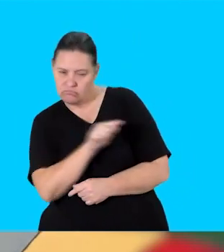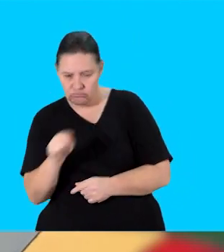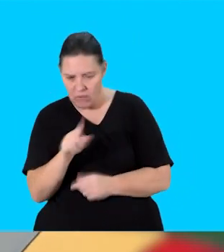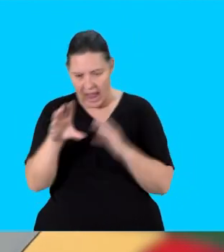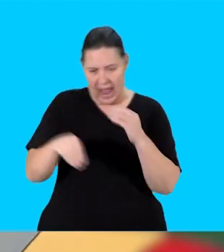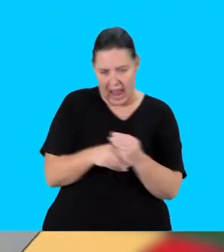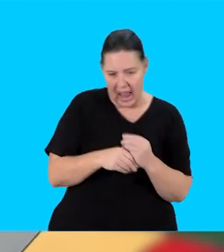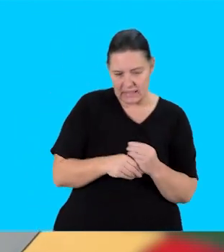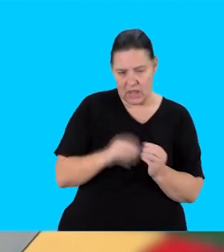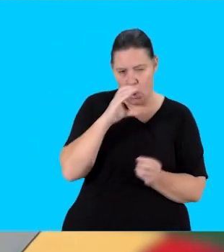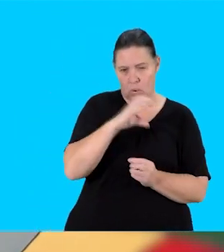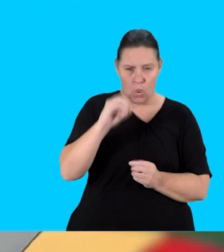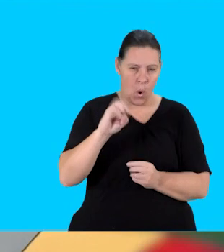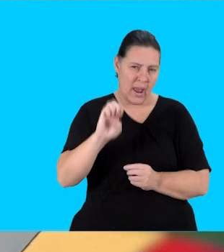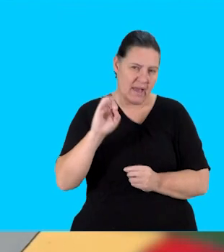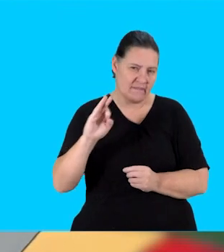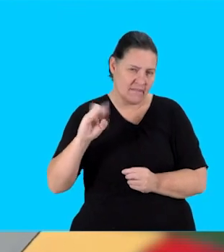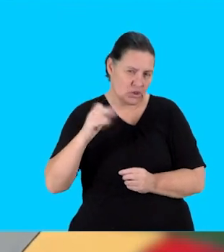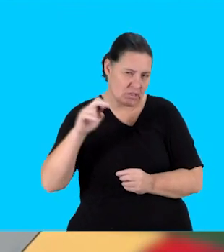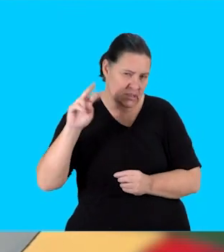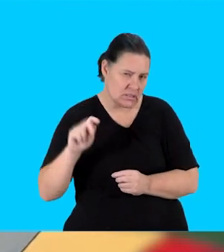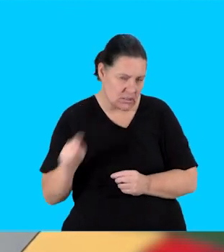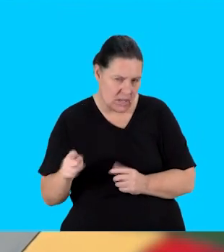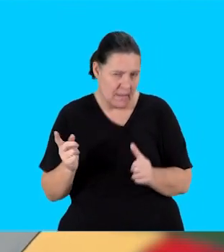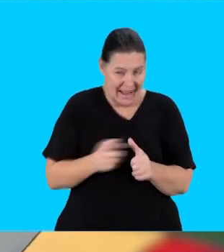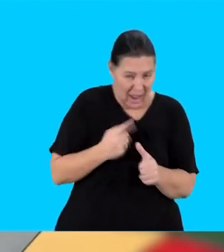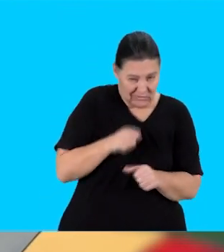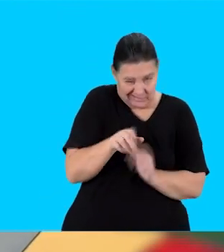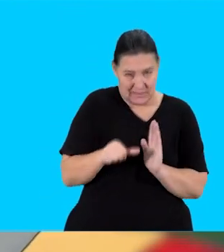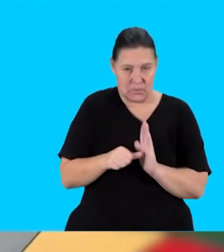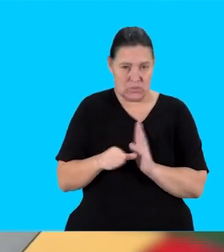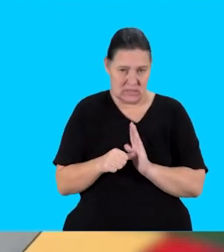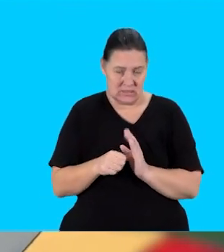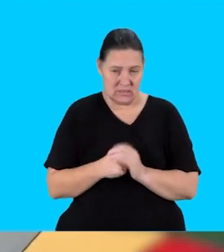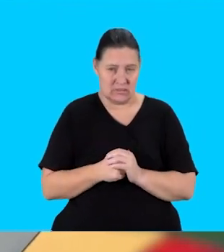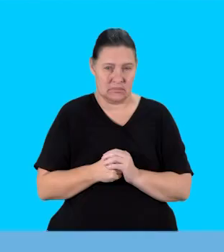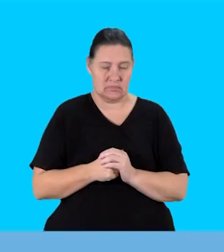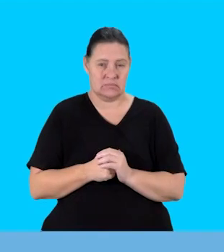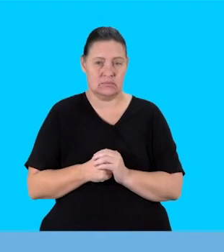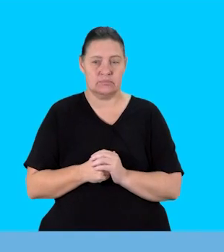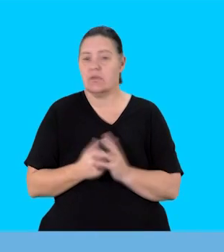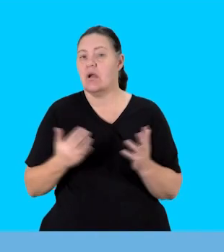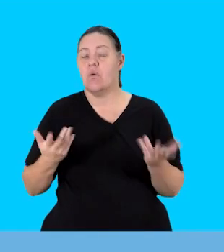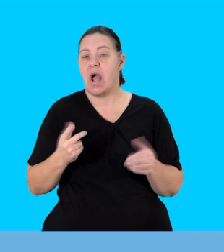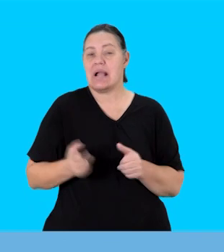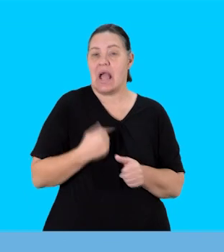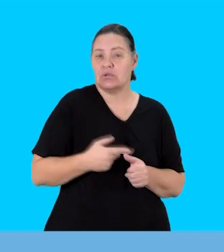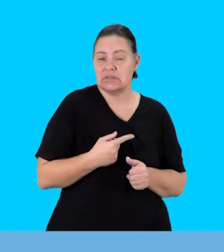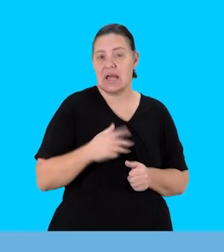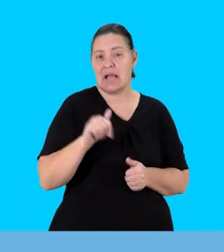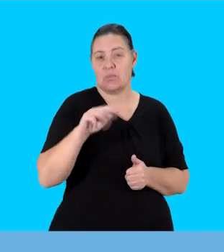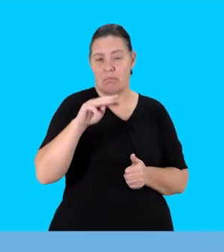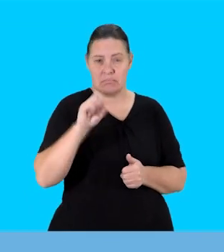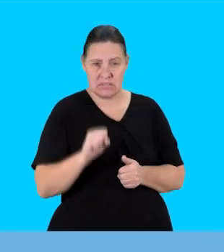coefficients, which ones to add and where to add, and then count again. So the counting is very important. Now, when we are counting